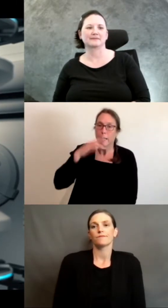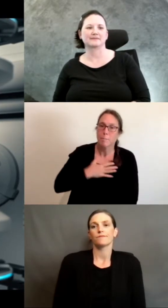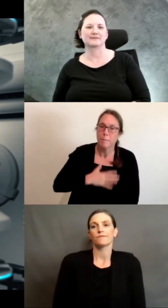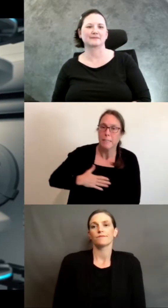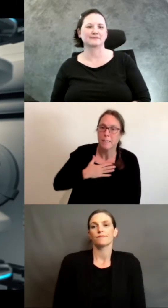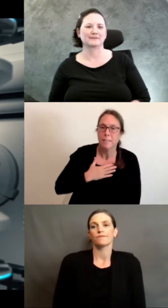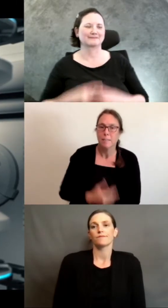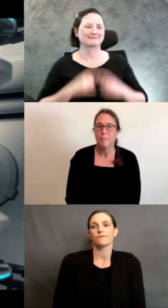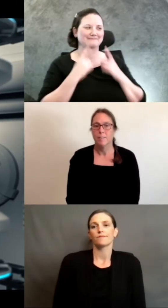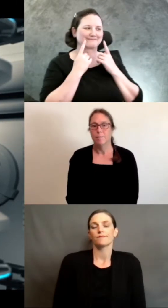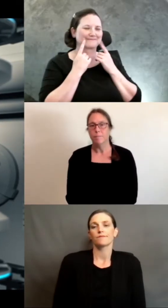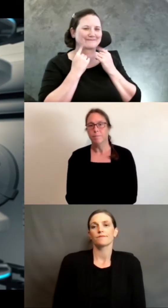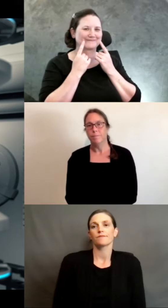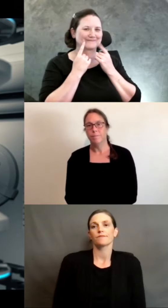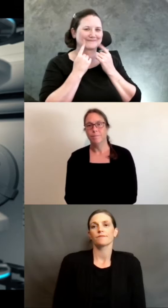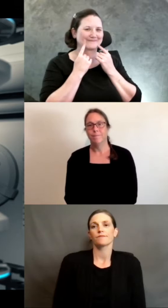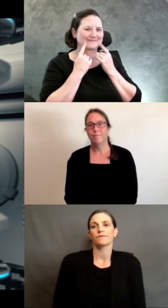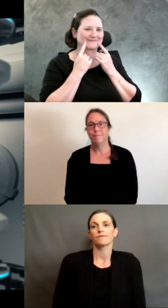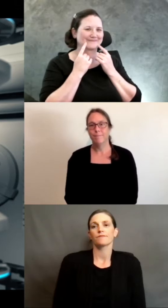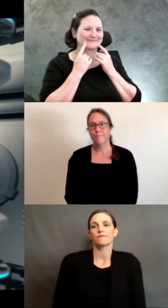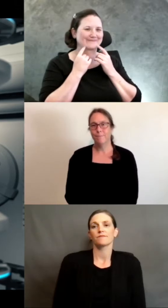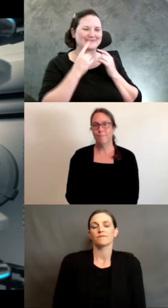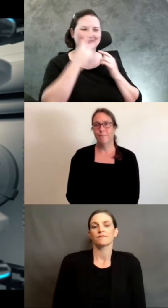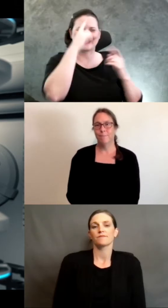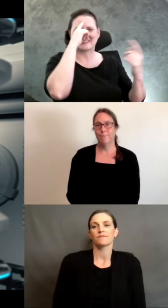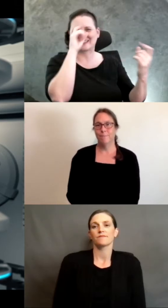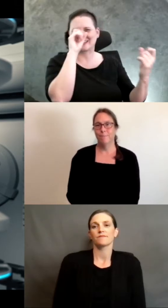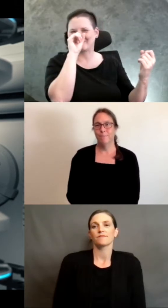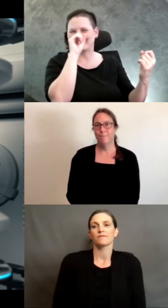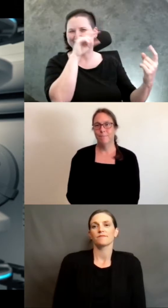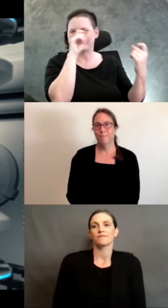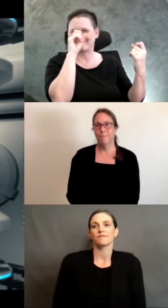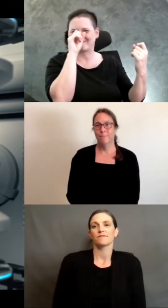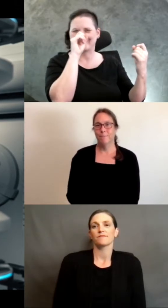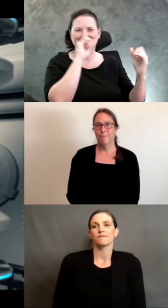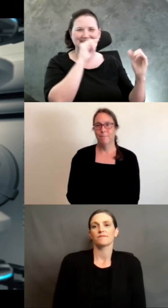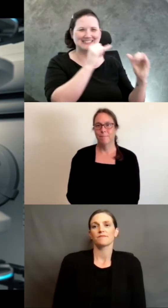That's exactly what I was thinking.